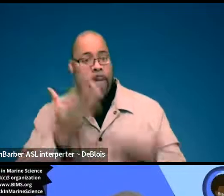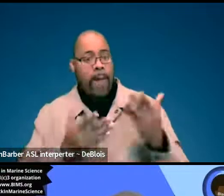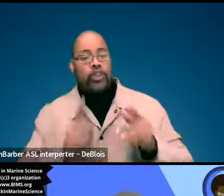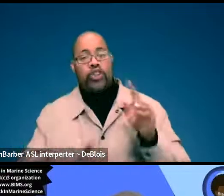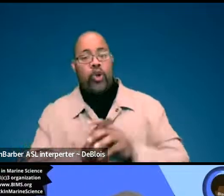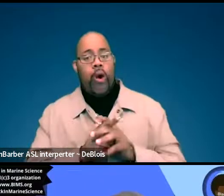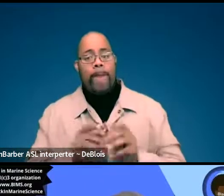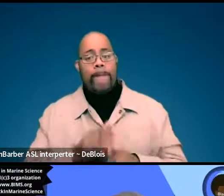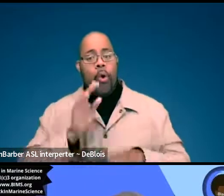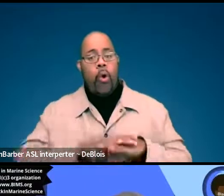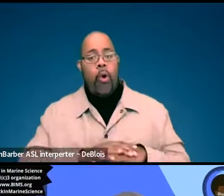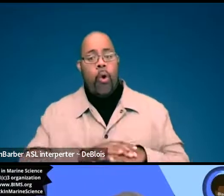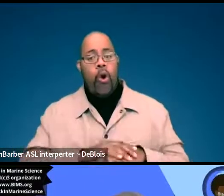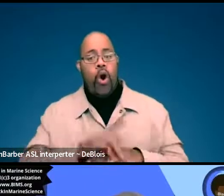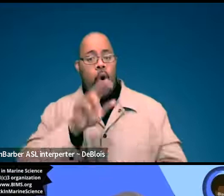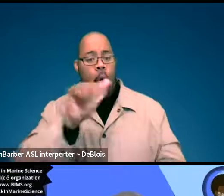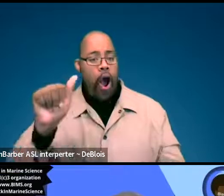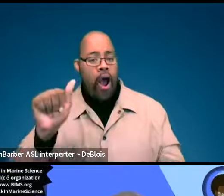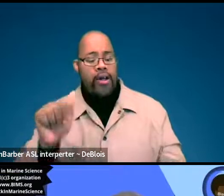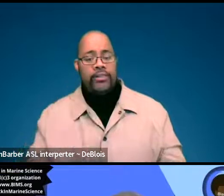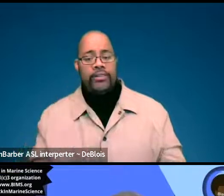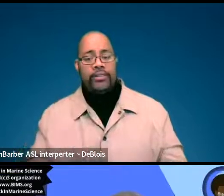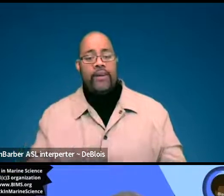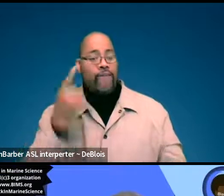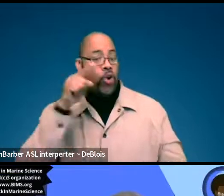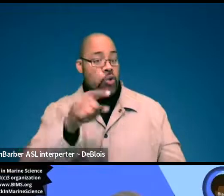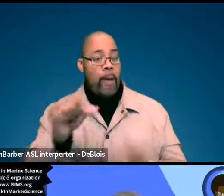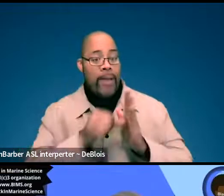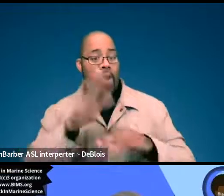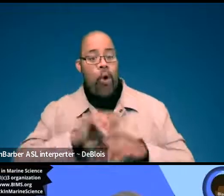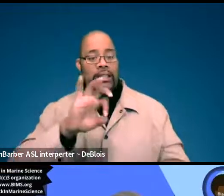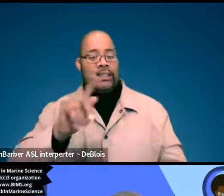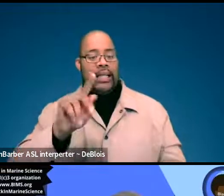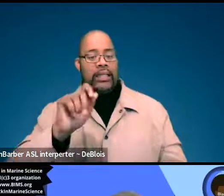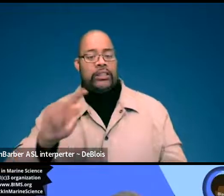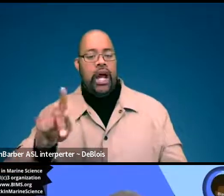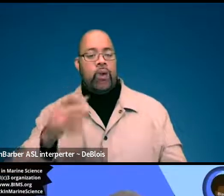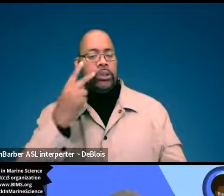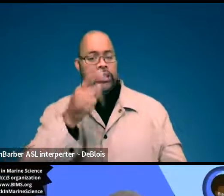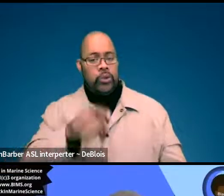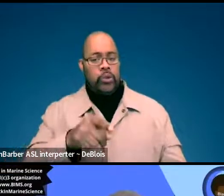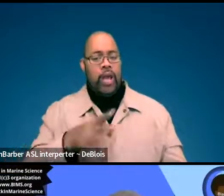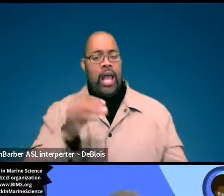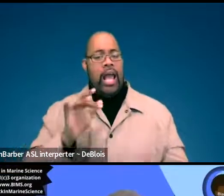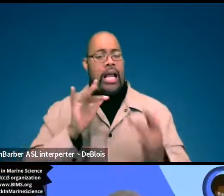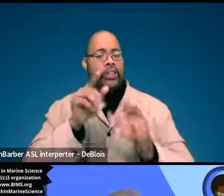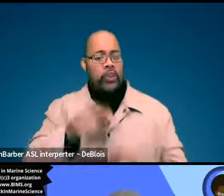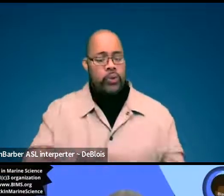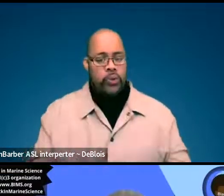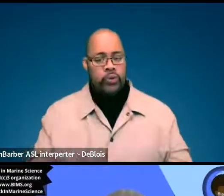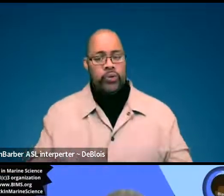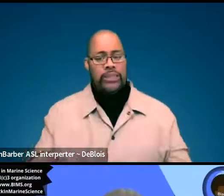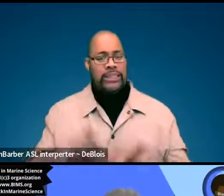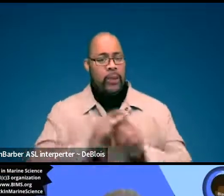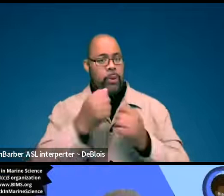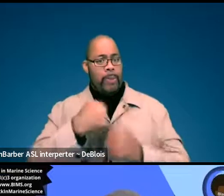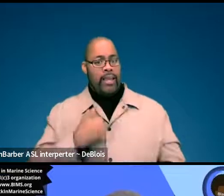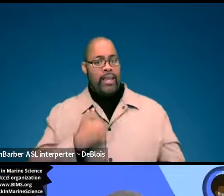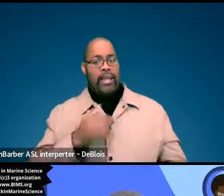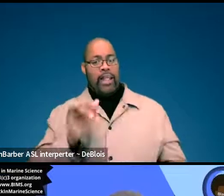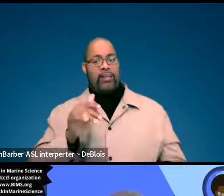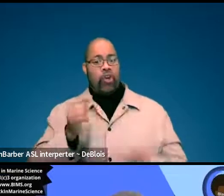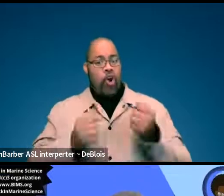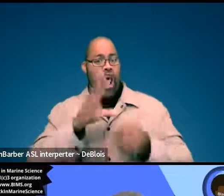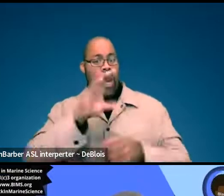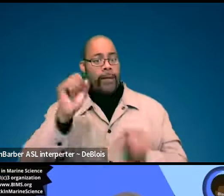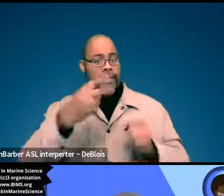show up on like Noah's For You page on TikTok, and they'll see you and reach out to you. Same with me, like a car